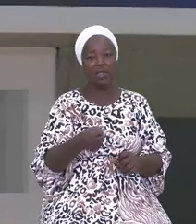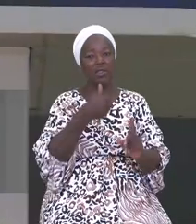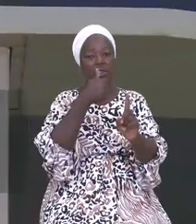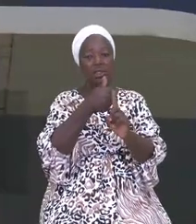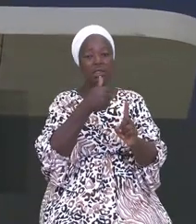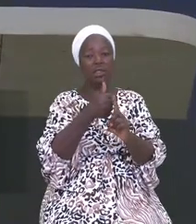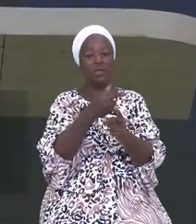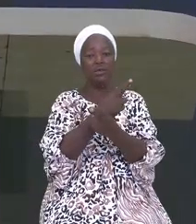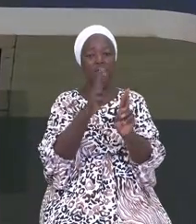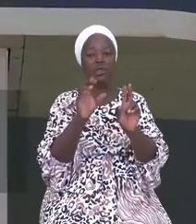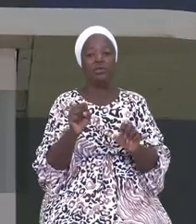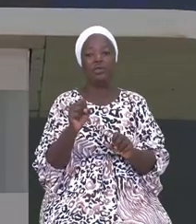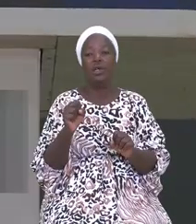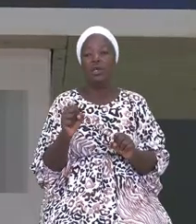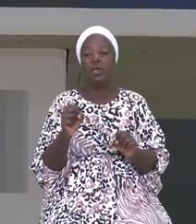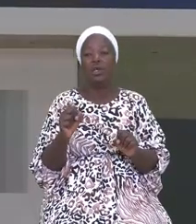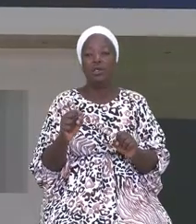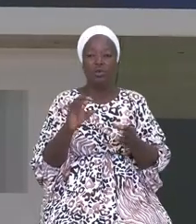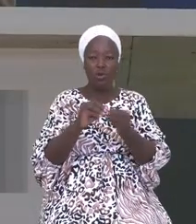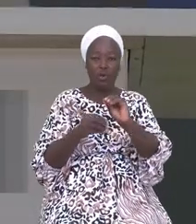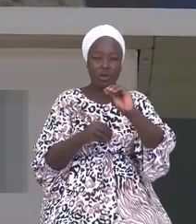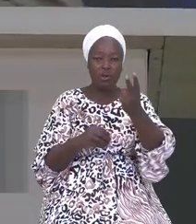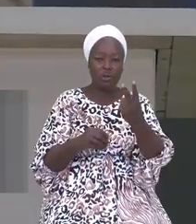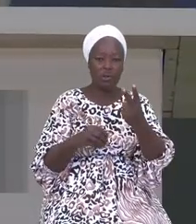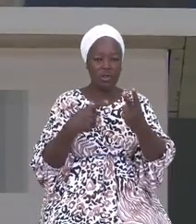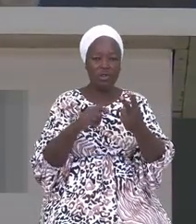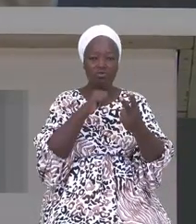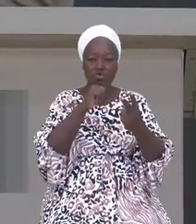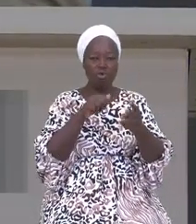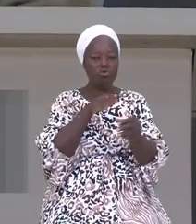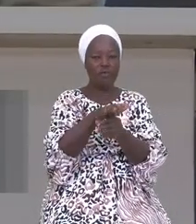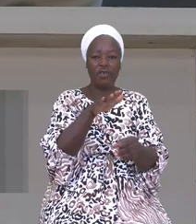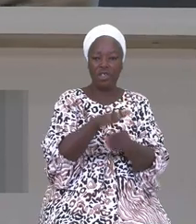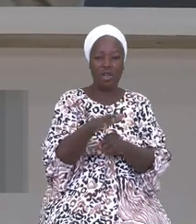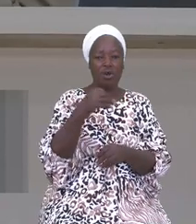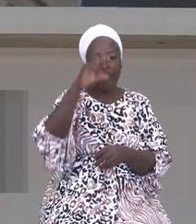self-redemption. Number two, the insufficiency of man's